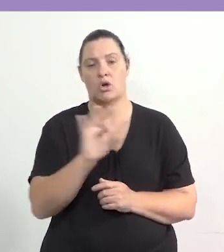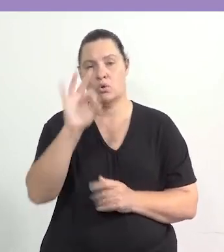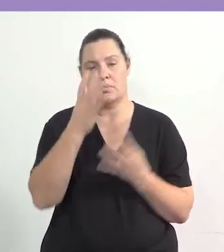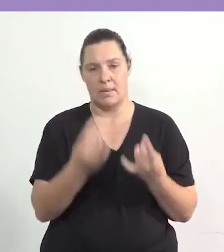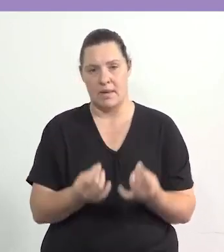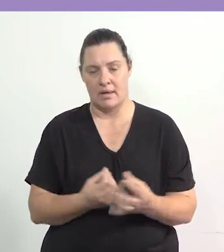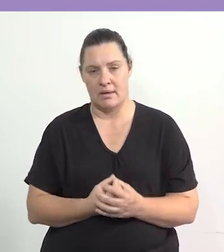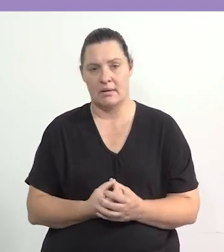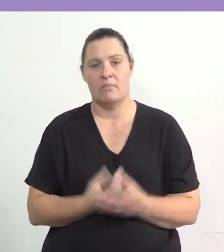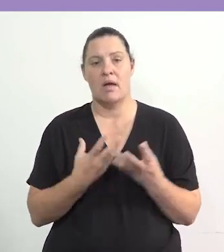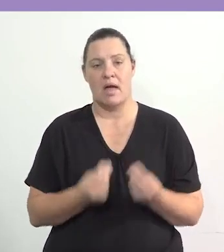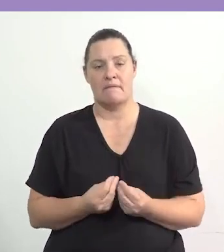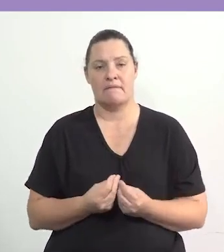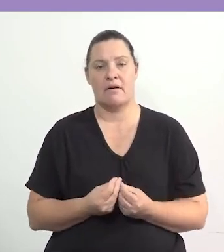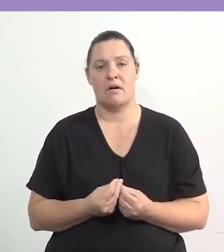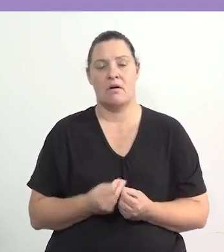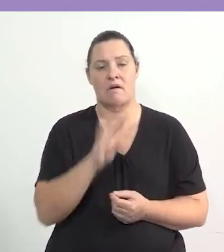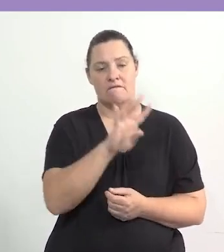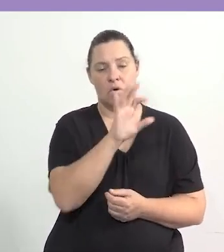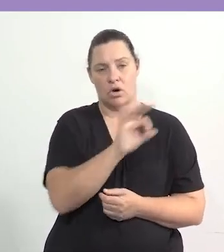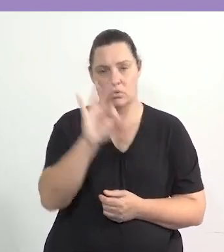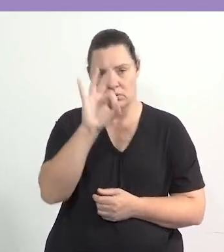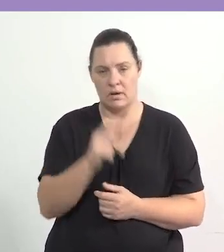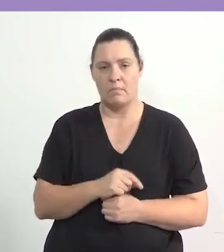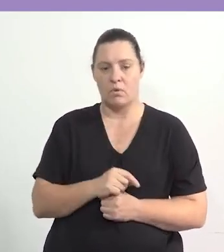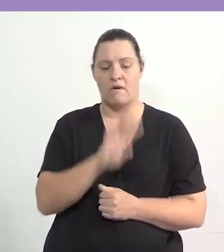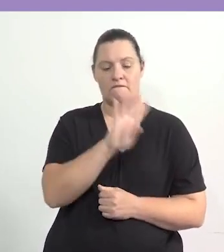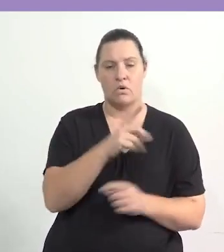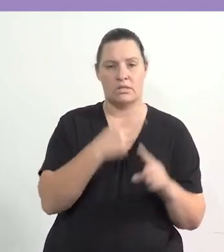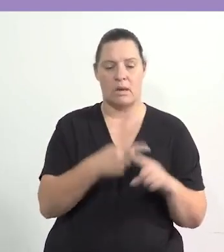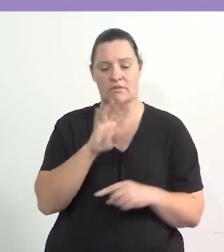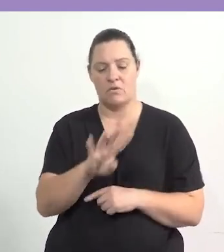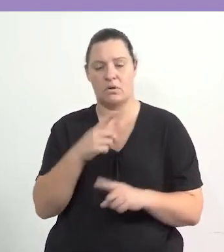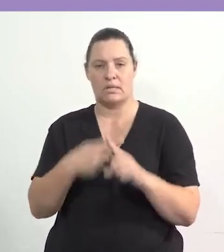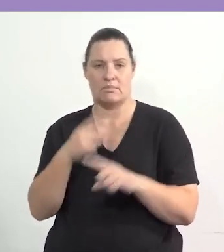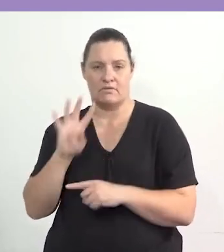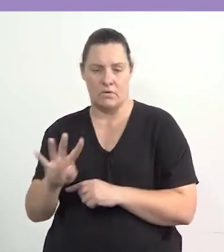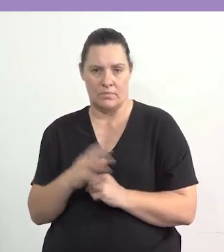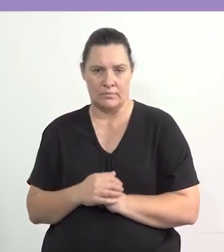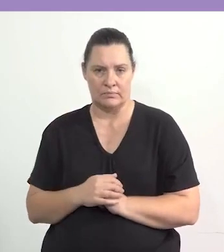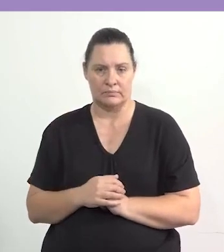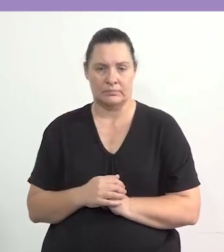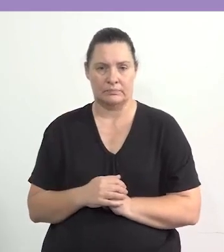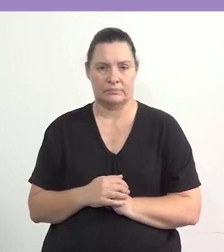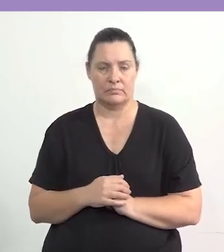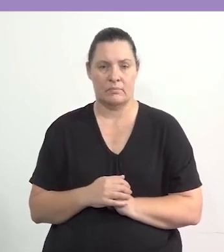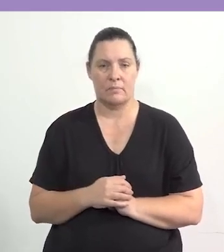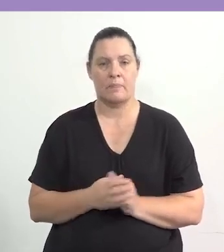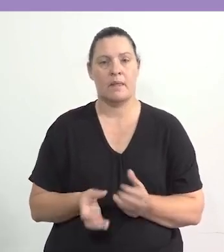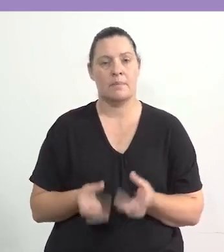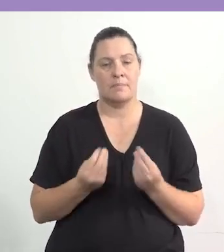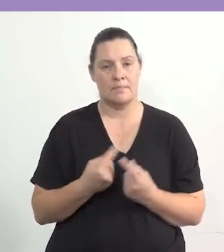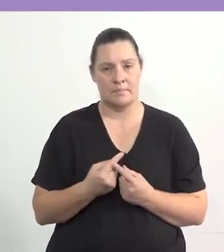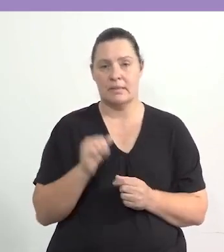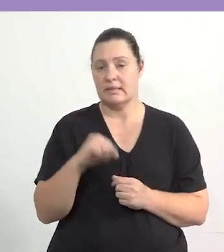cube numbers. So if I have 4 cubed, that is 4 times 4 times 4. Which